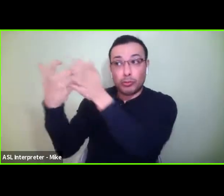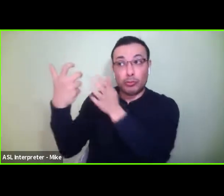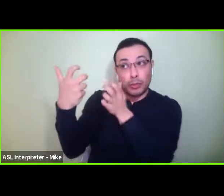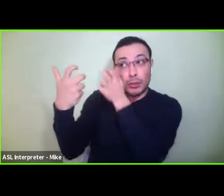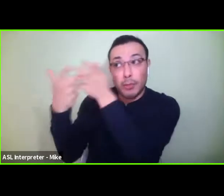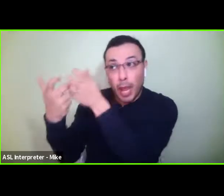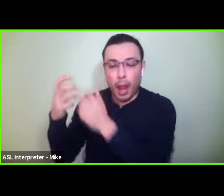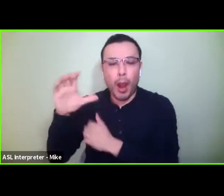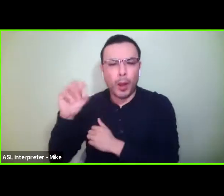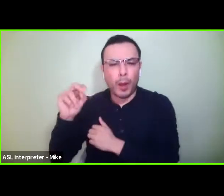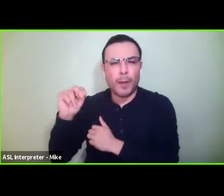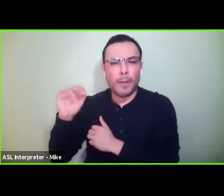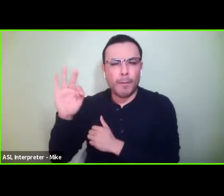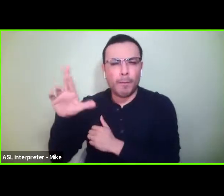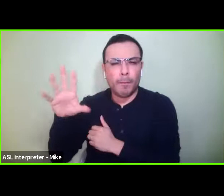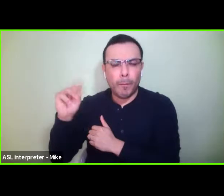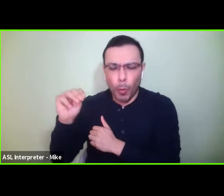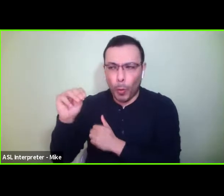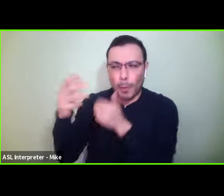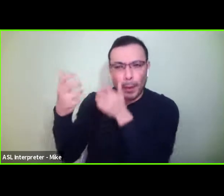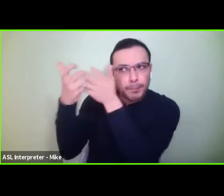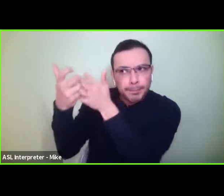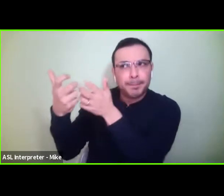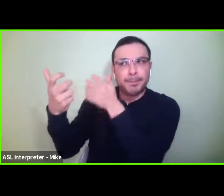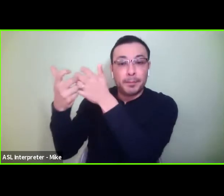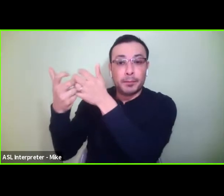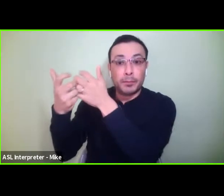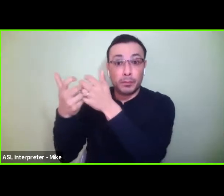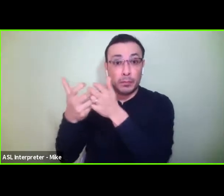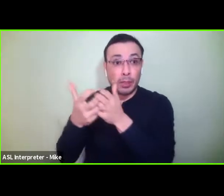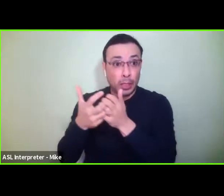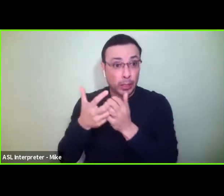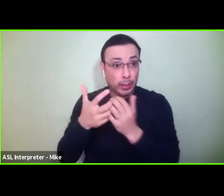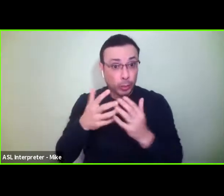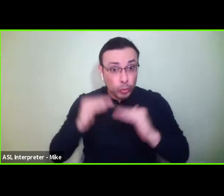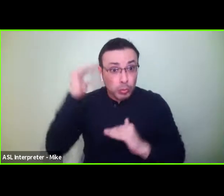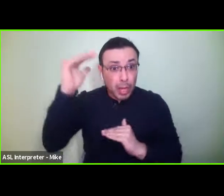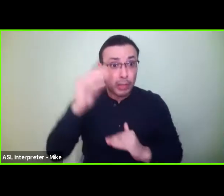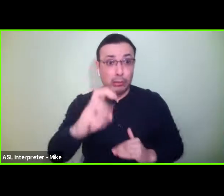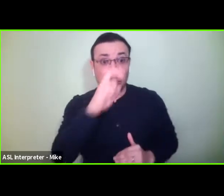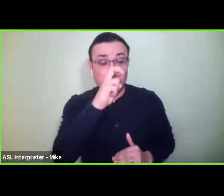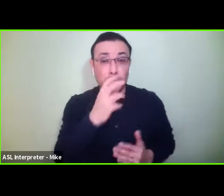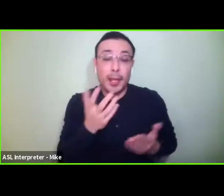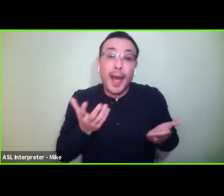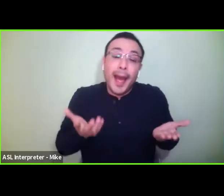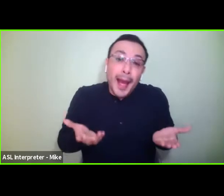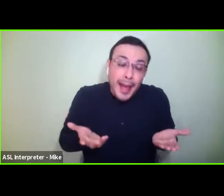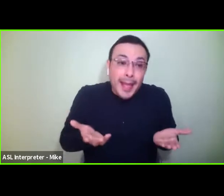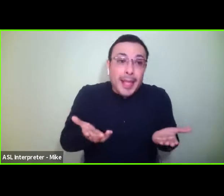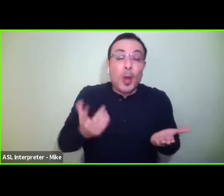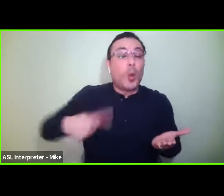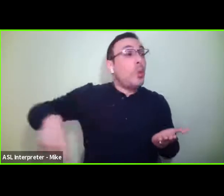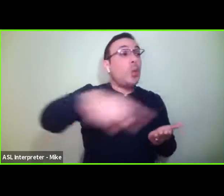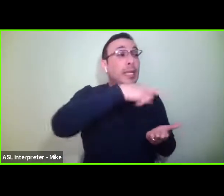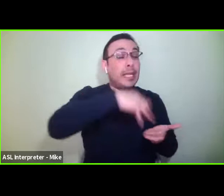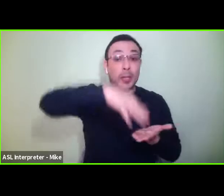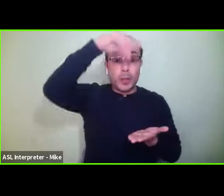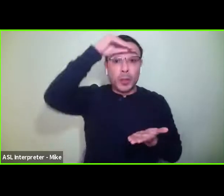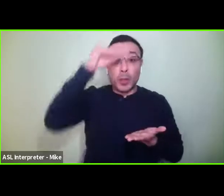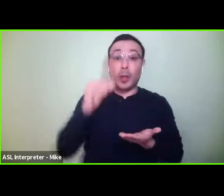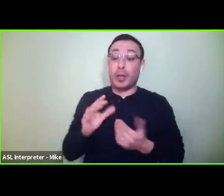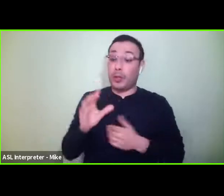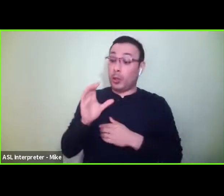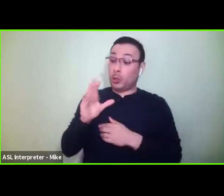ask? Ultimately, in the end, most of us learn that the way of the cure is futile, that whatever we do to try